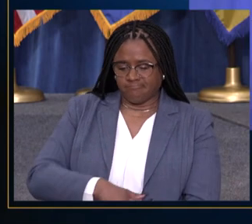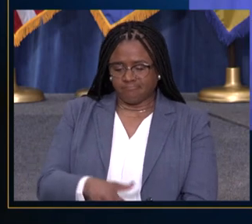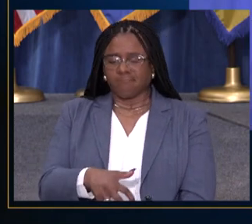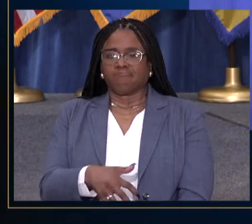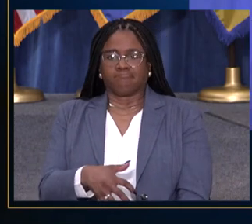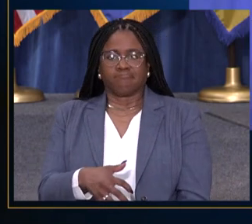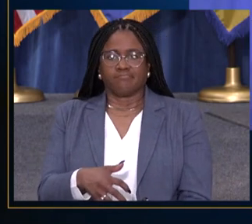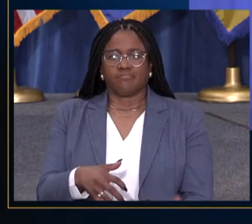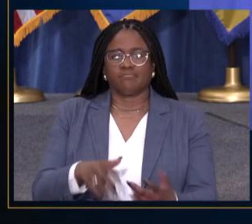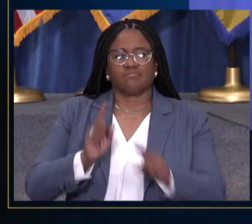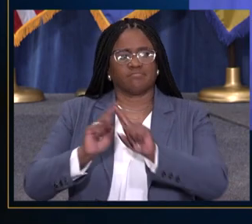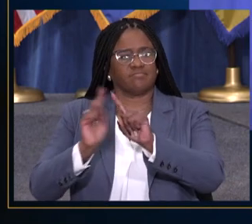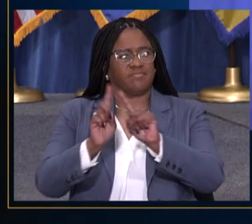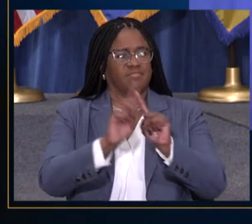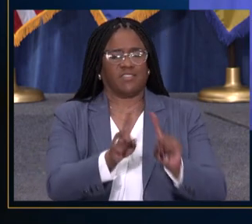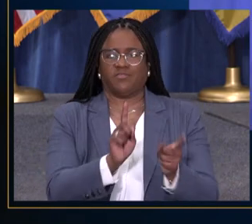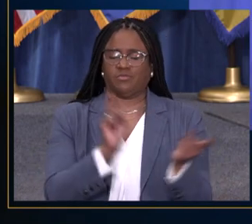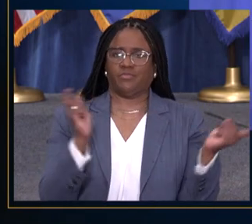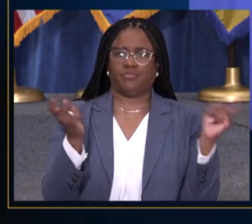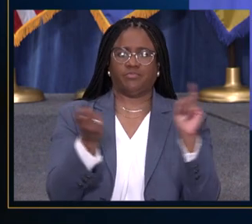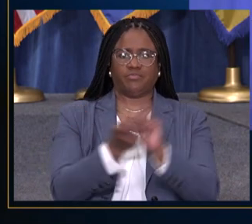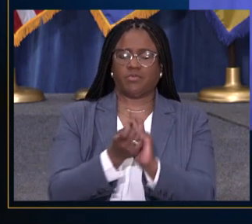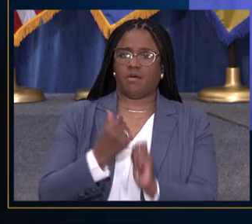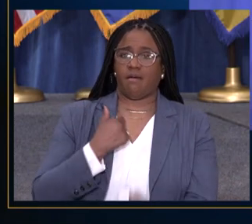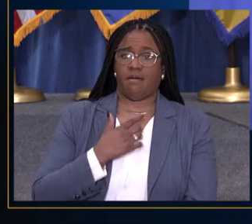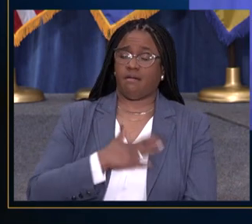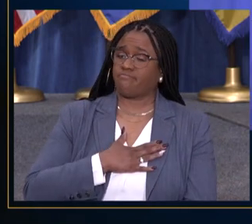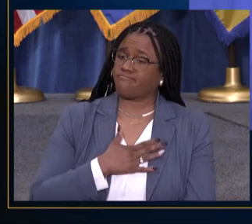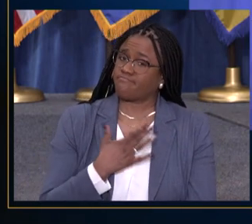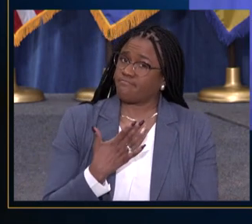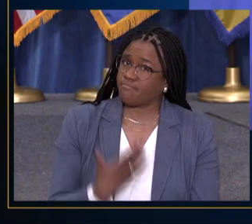significant societal changes. I have to admit to